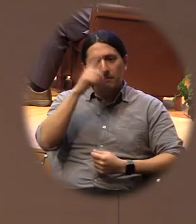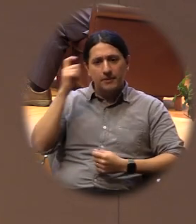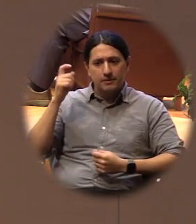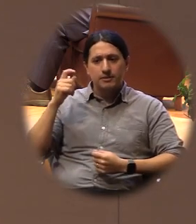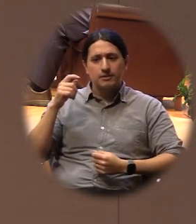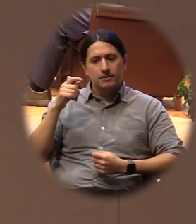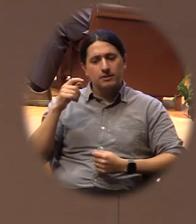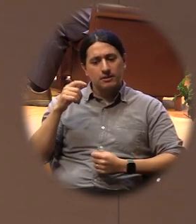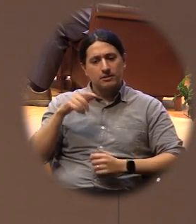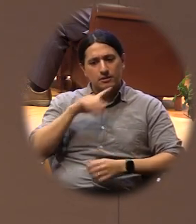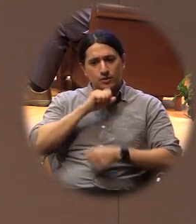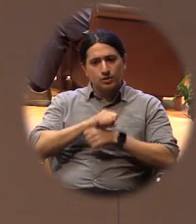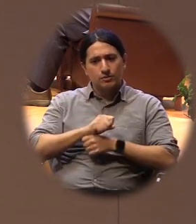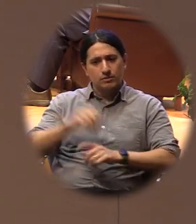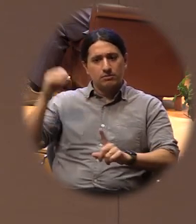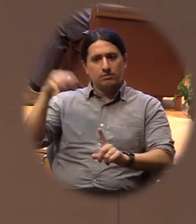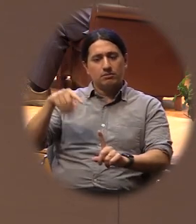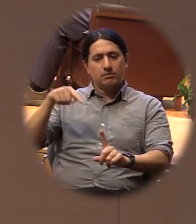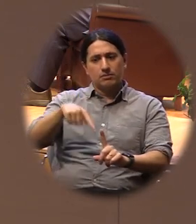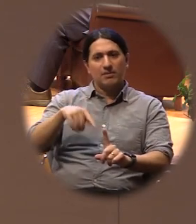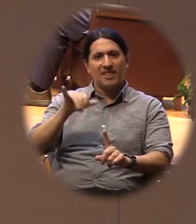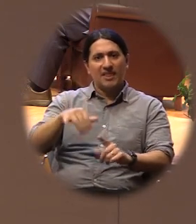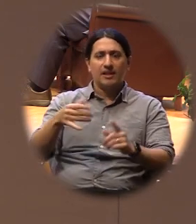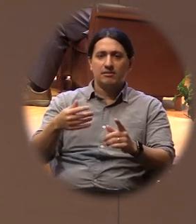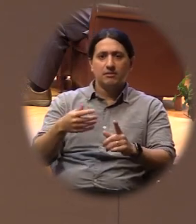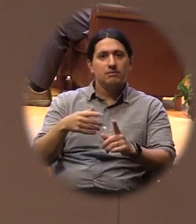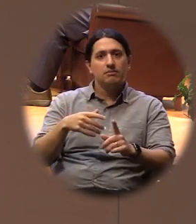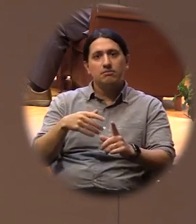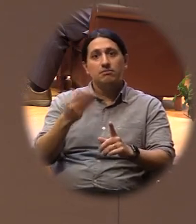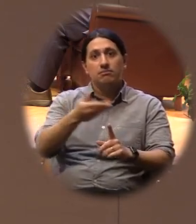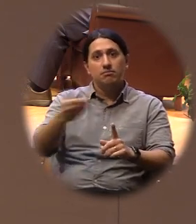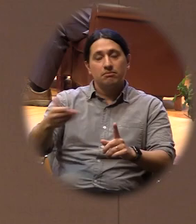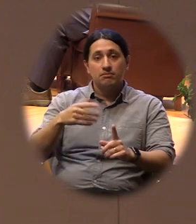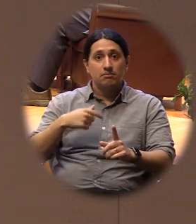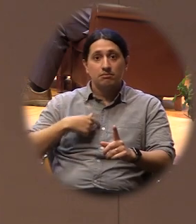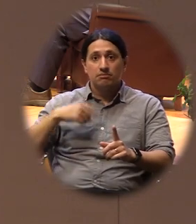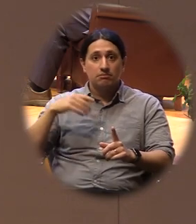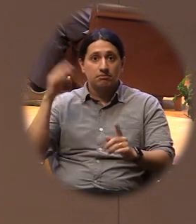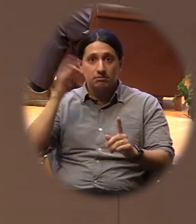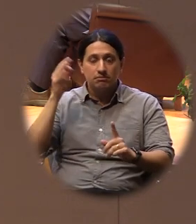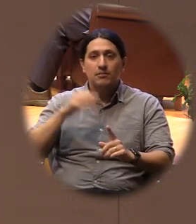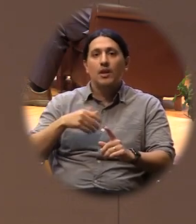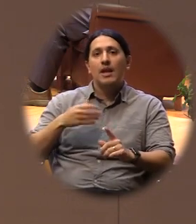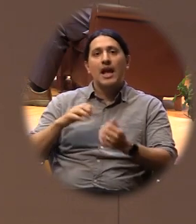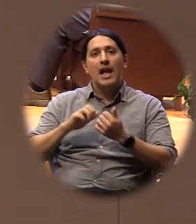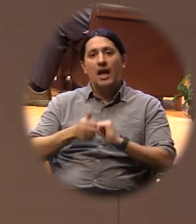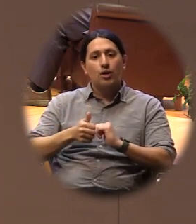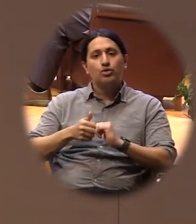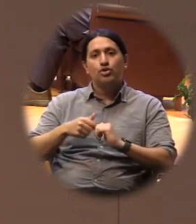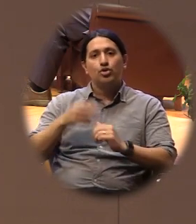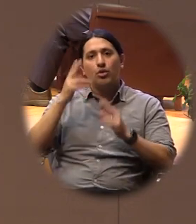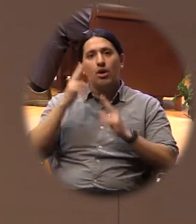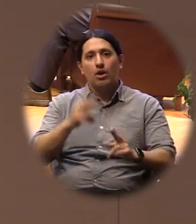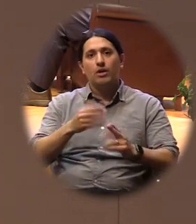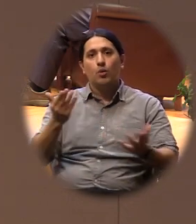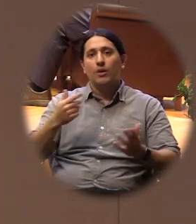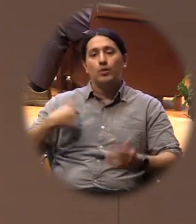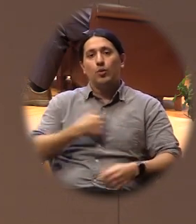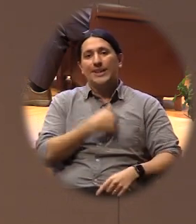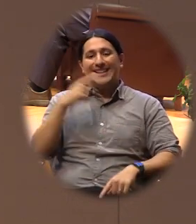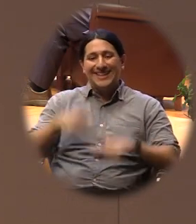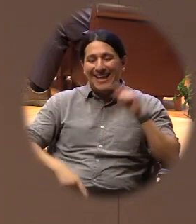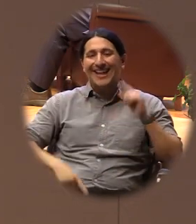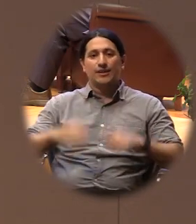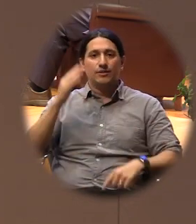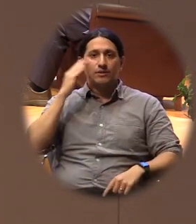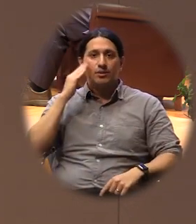do we honor what is unknowable, August, as you were saying, in the experience of the lion, while at the same